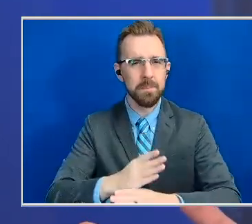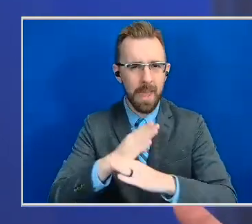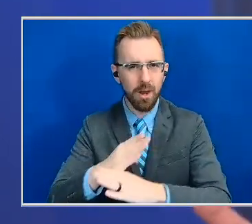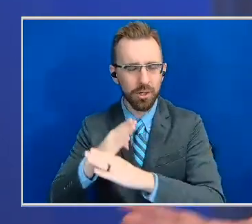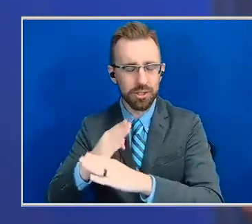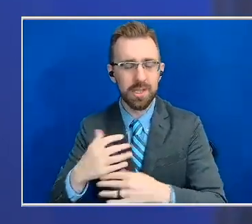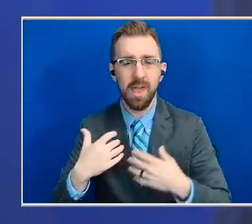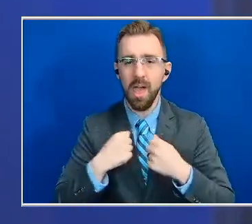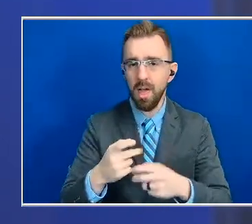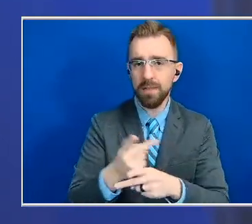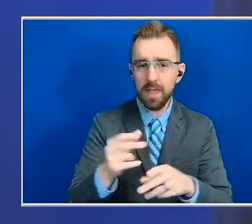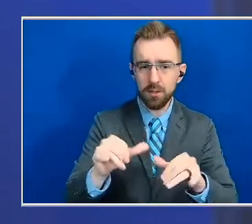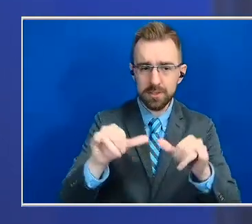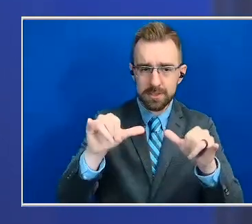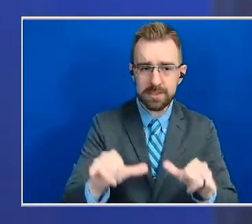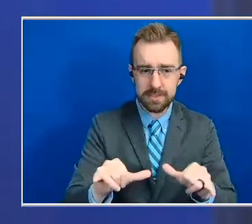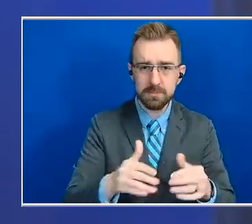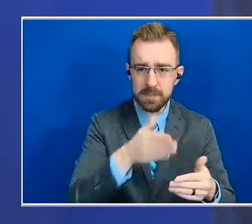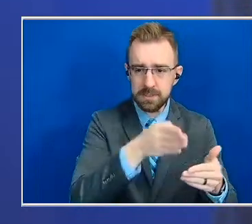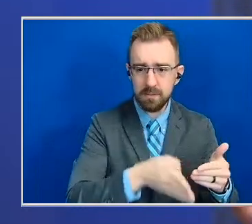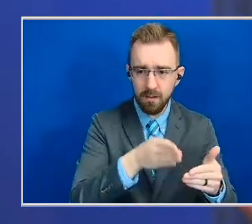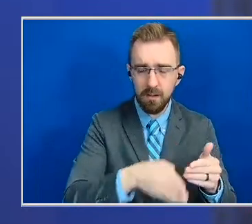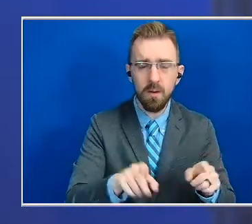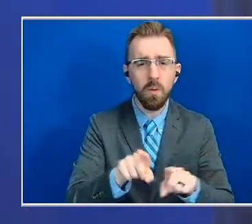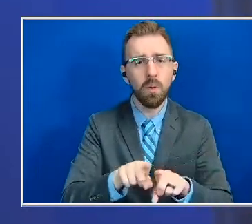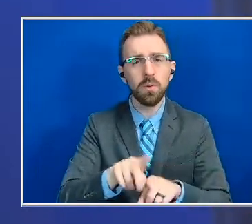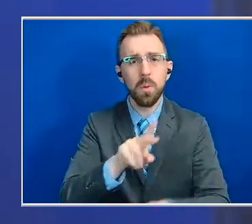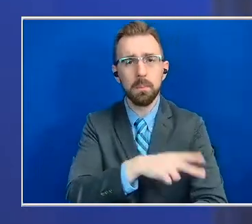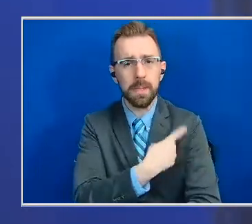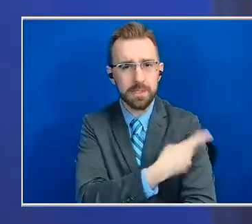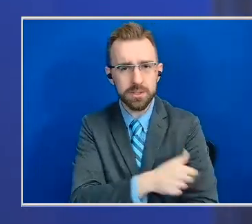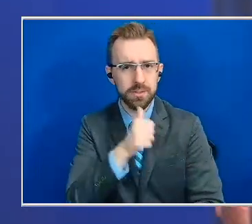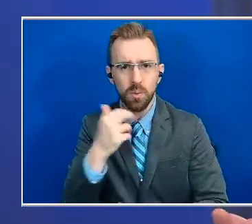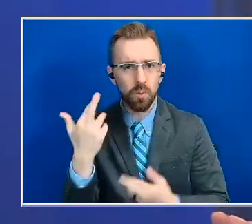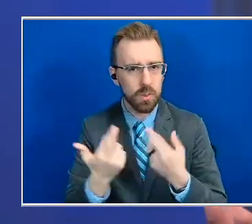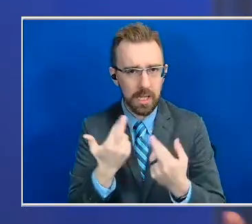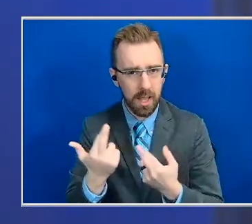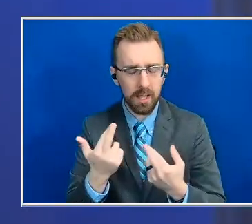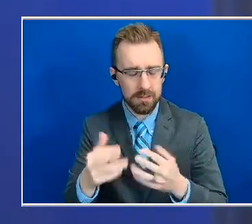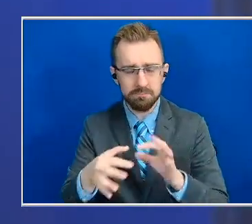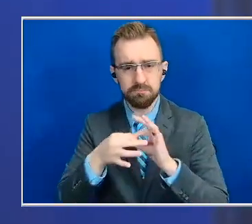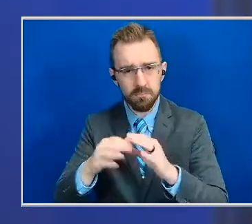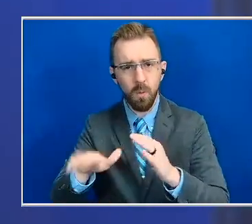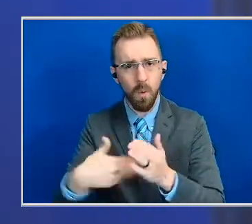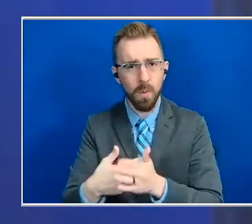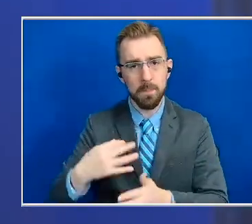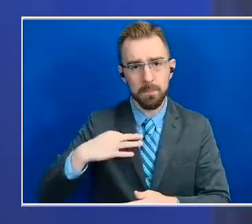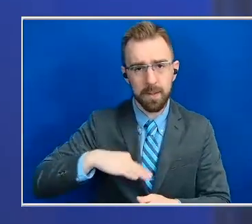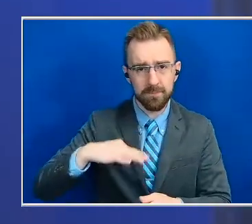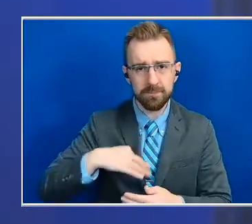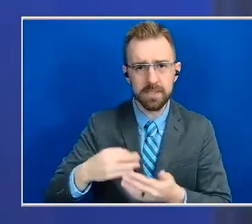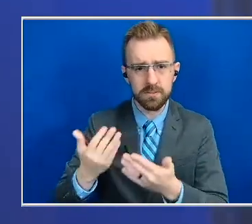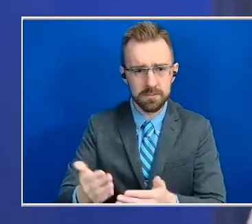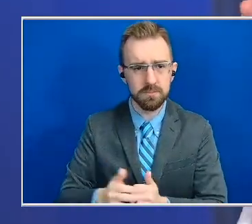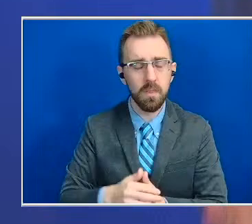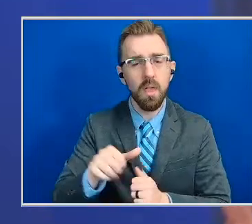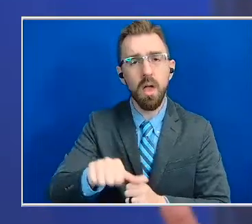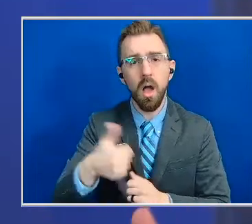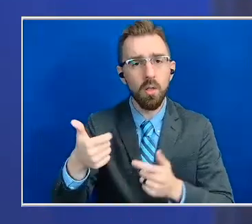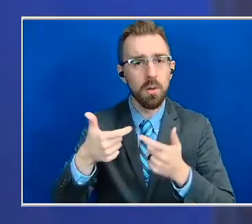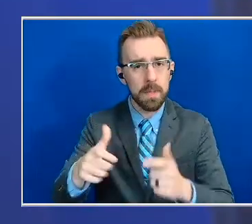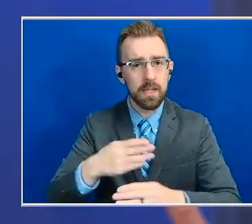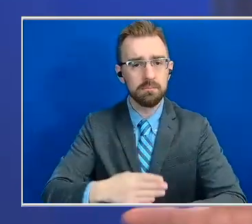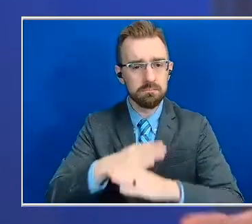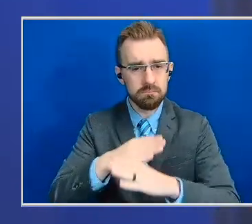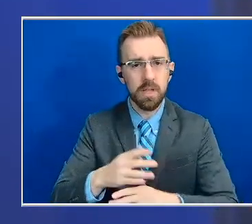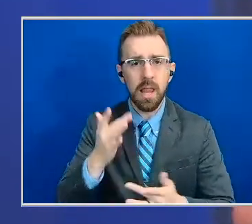system side as well as the patient side, where they do not realize regarding all these benefits. The other major barrier is the lack of